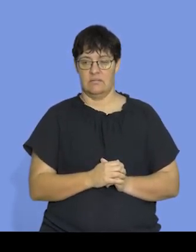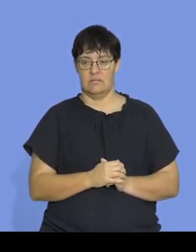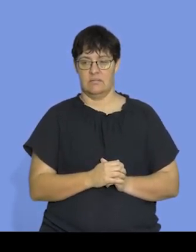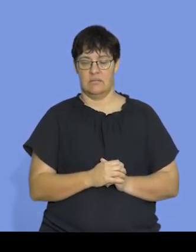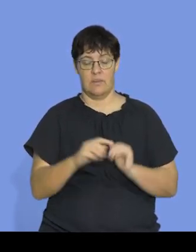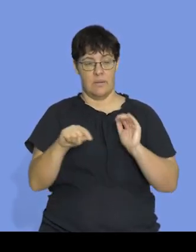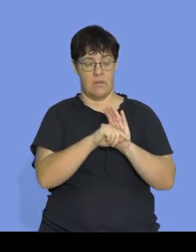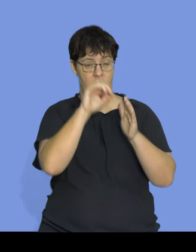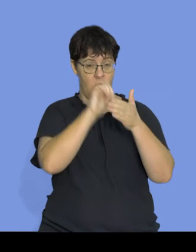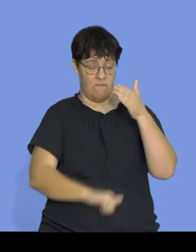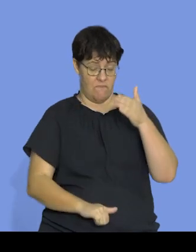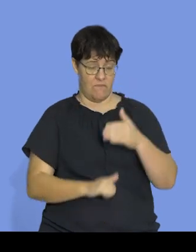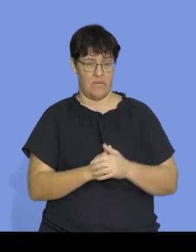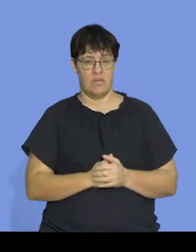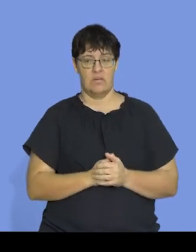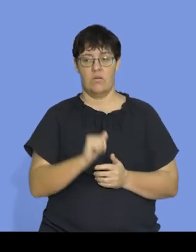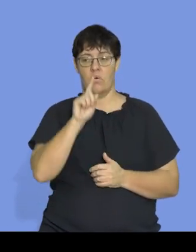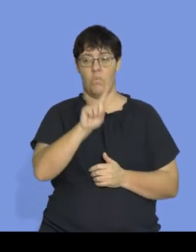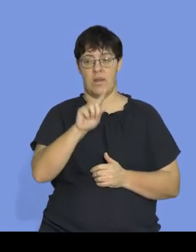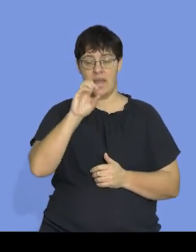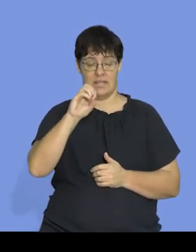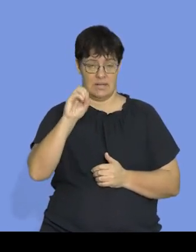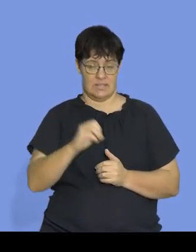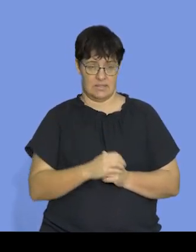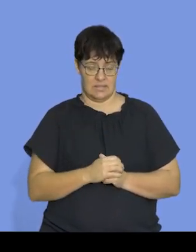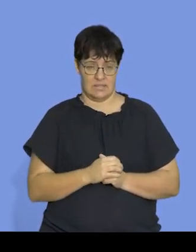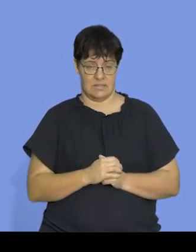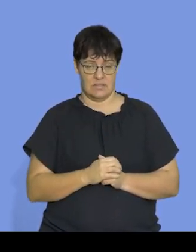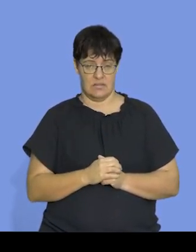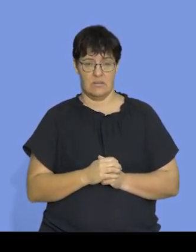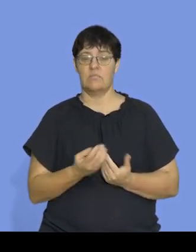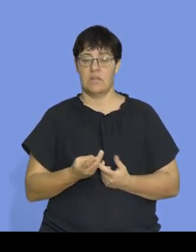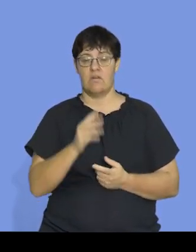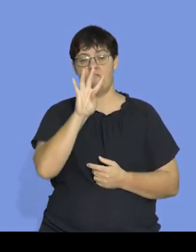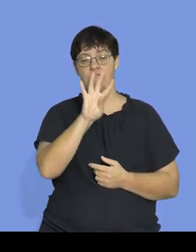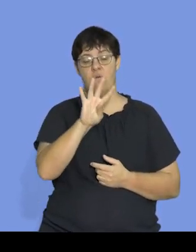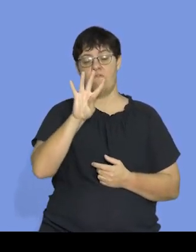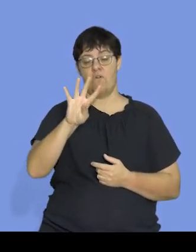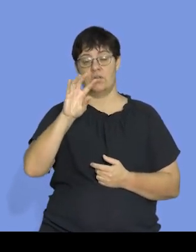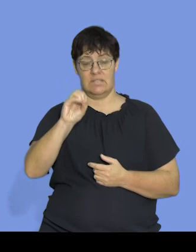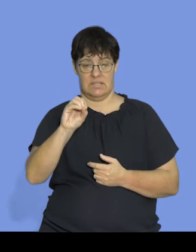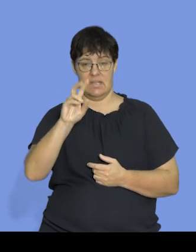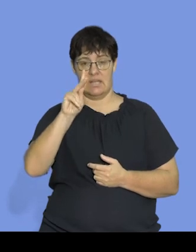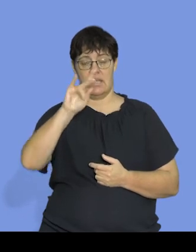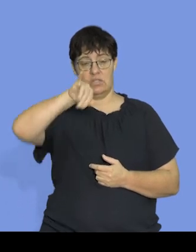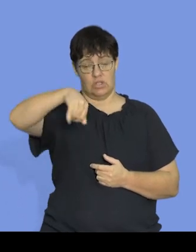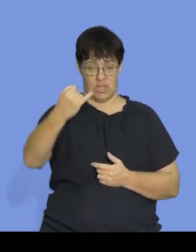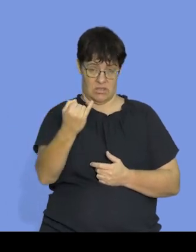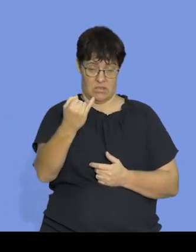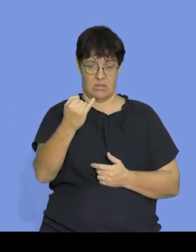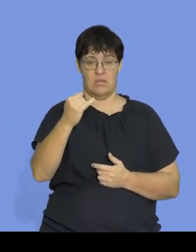less 100, which gives us 440 kilojoules per